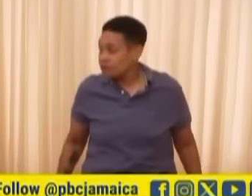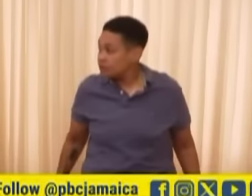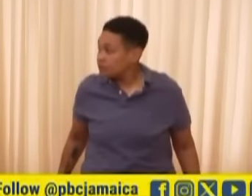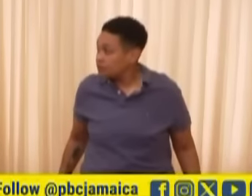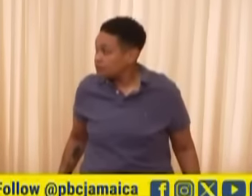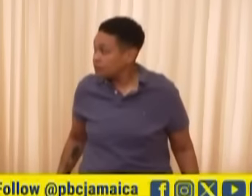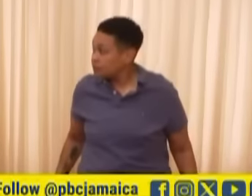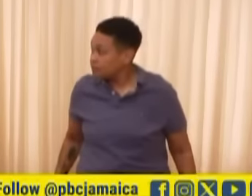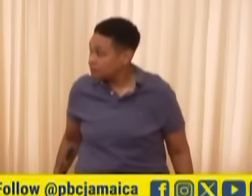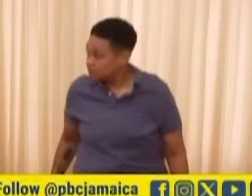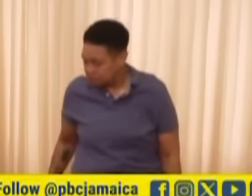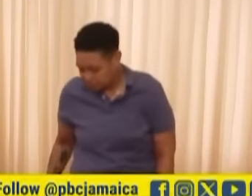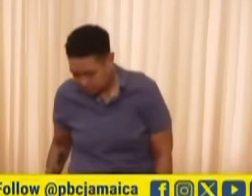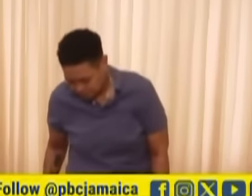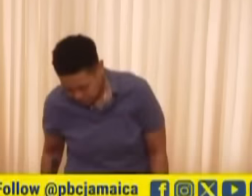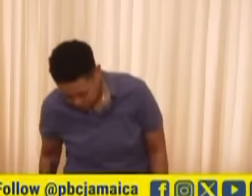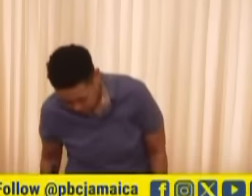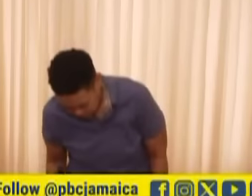that the